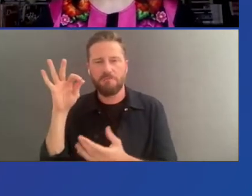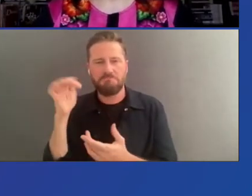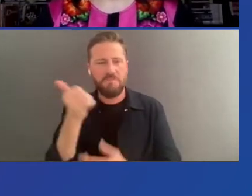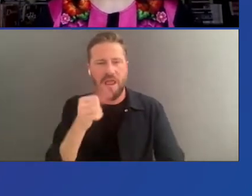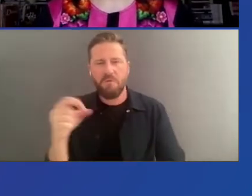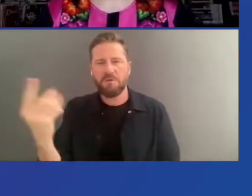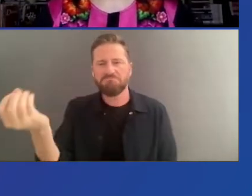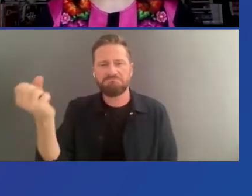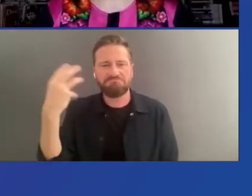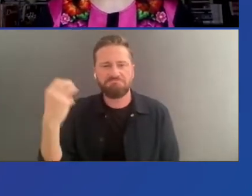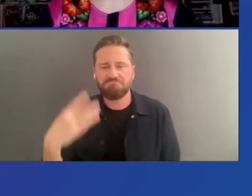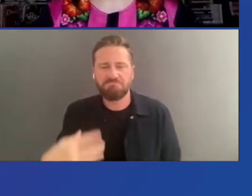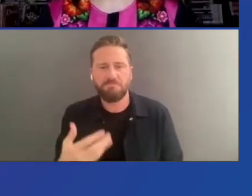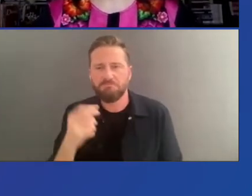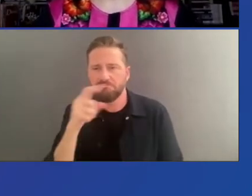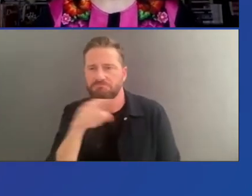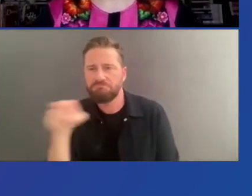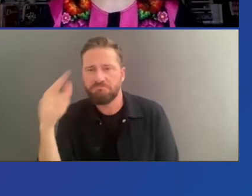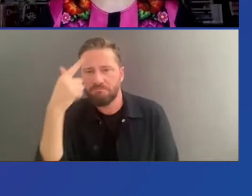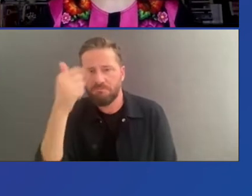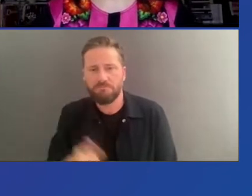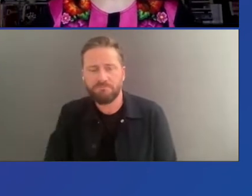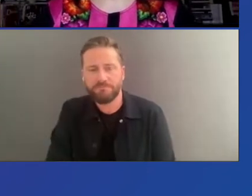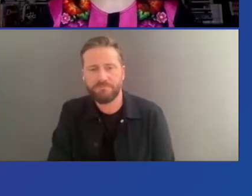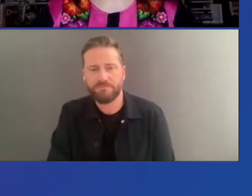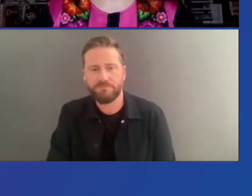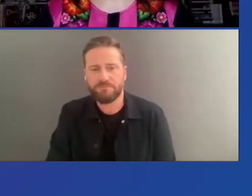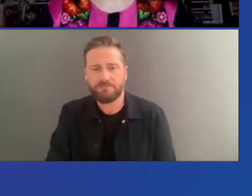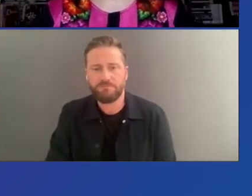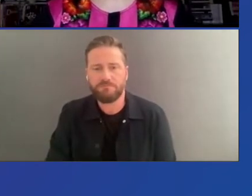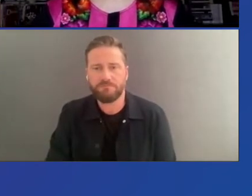feel free to chime in here.